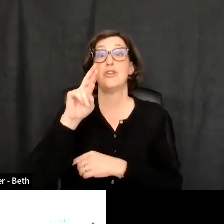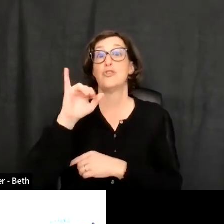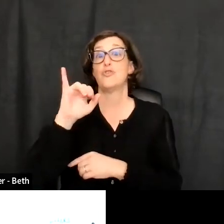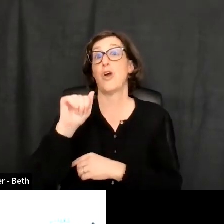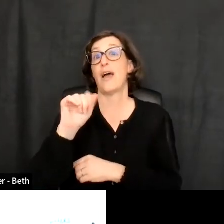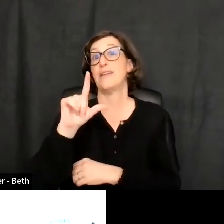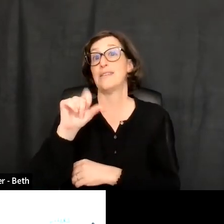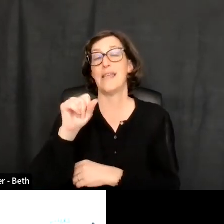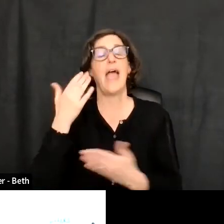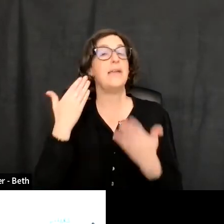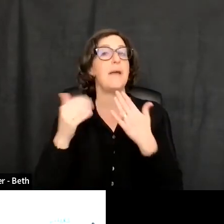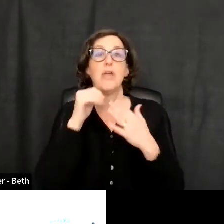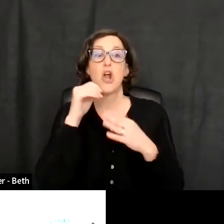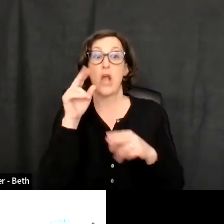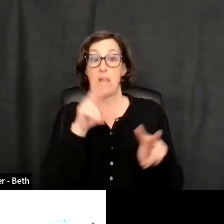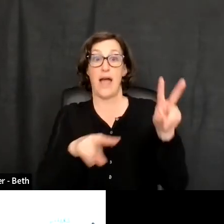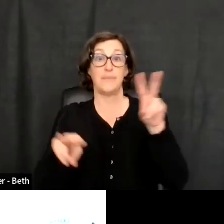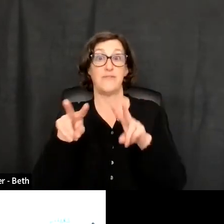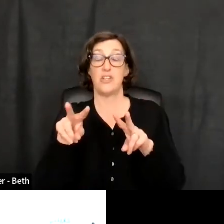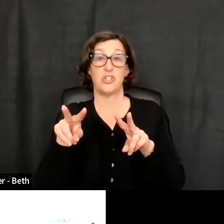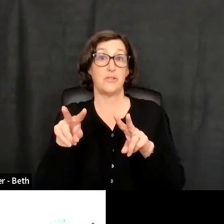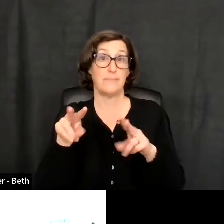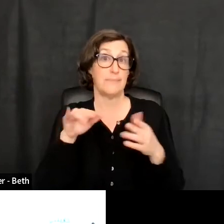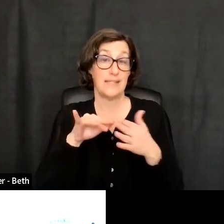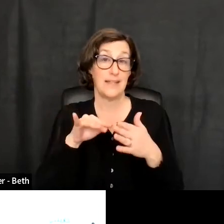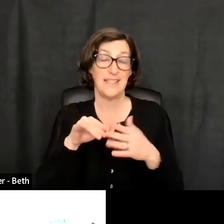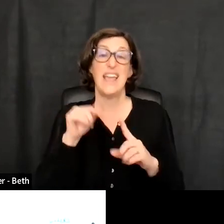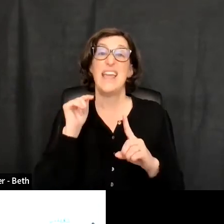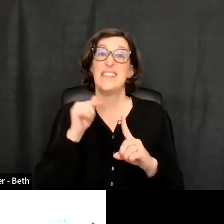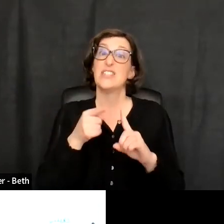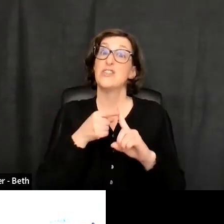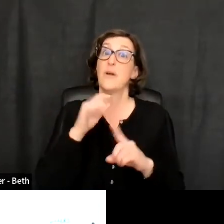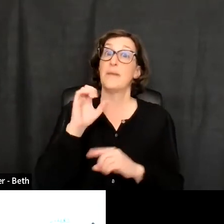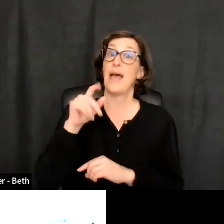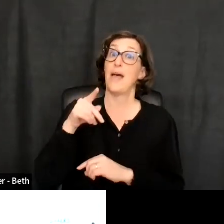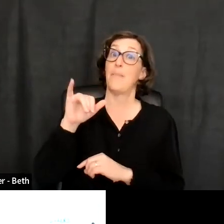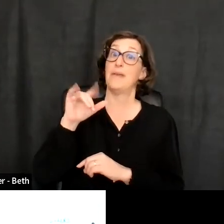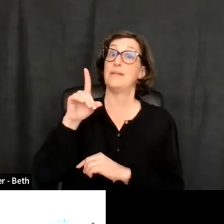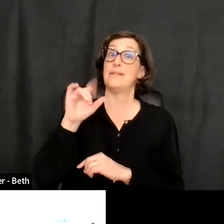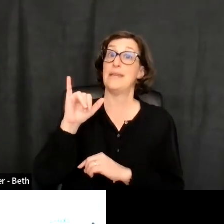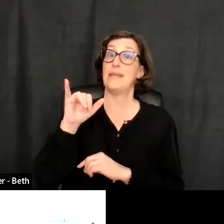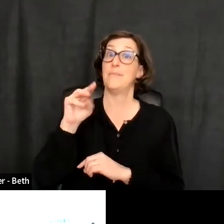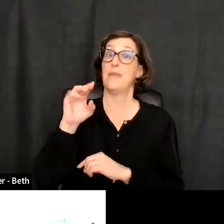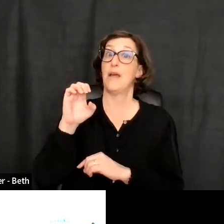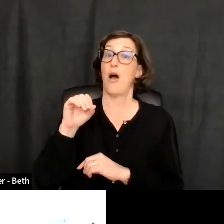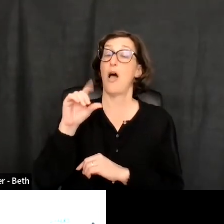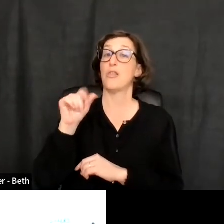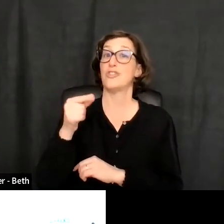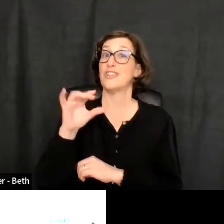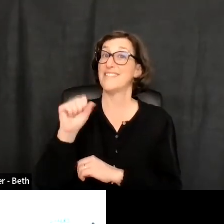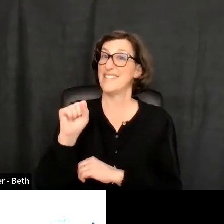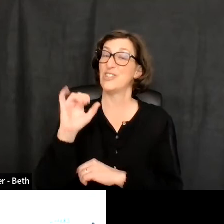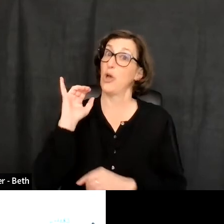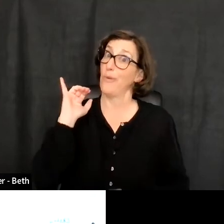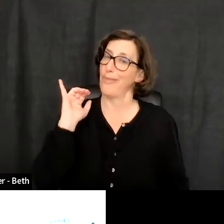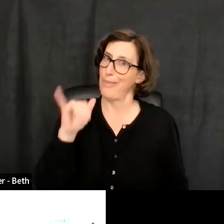be observational, like epidemiologic studies. And this is coming from an epidemiologist, so that's a little bit of heresy.